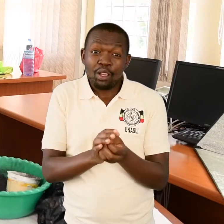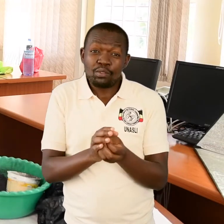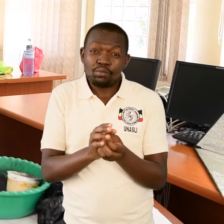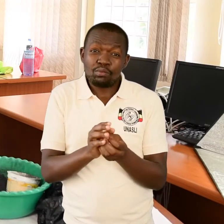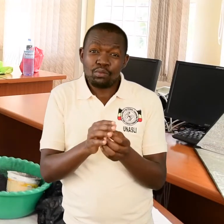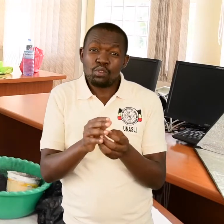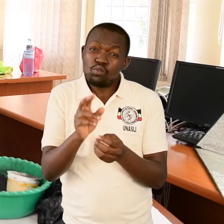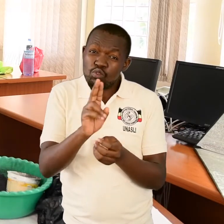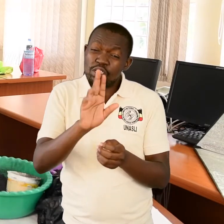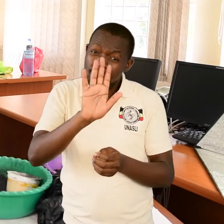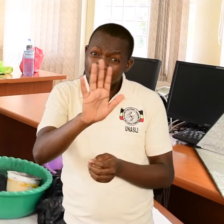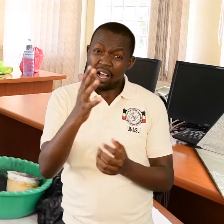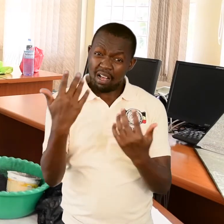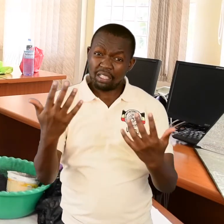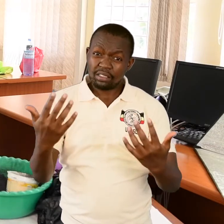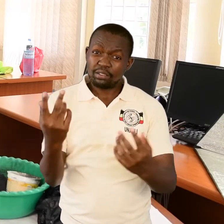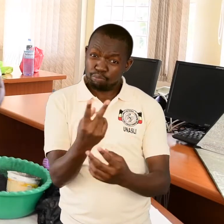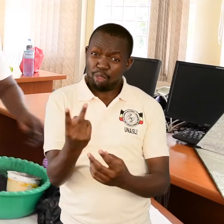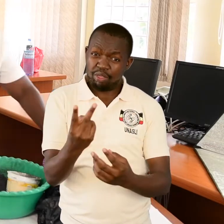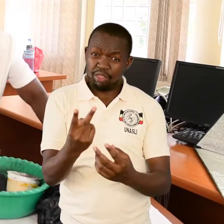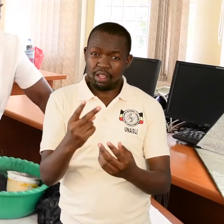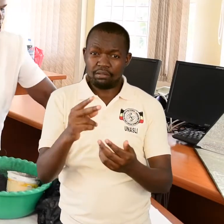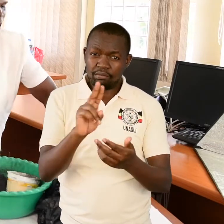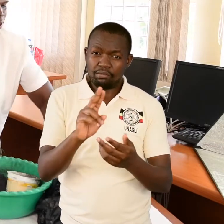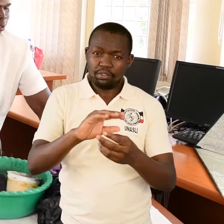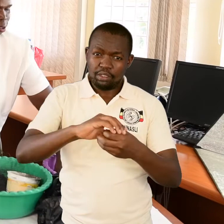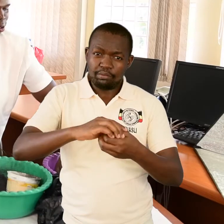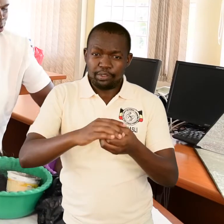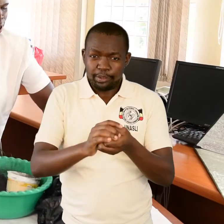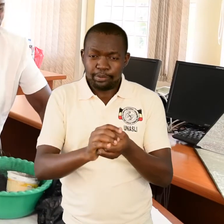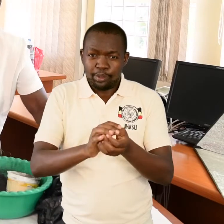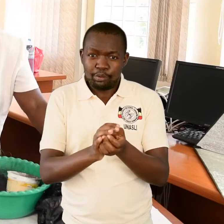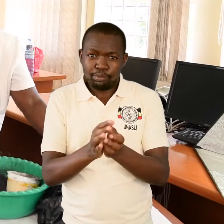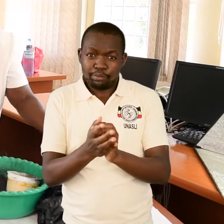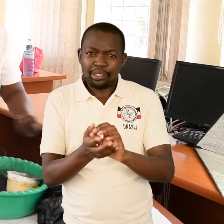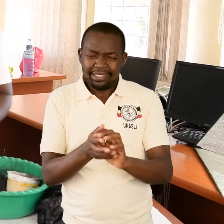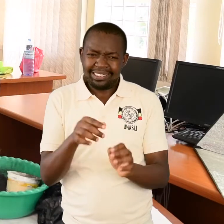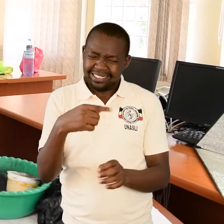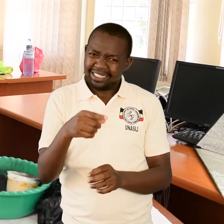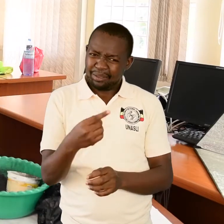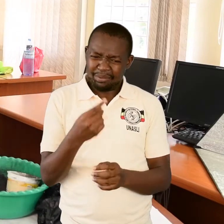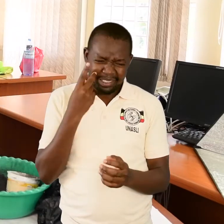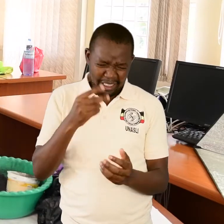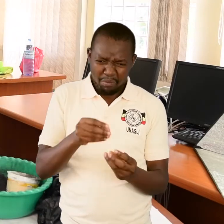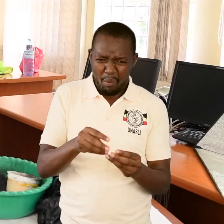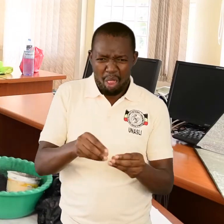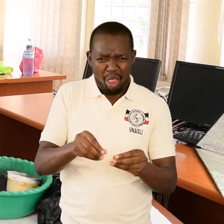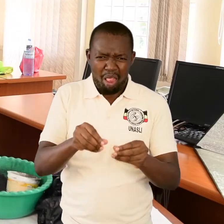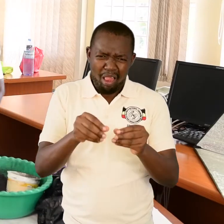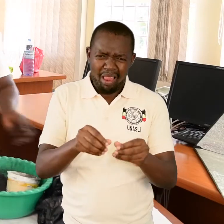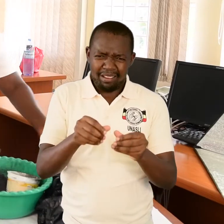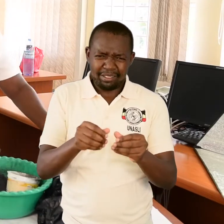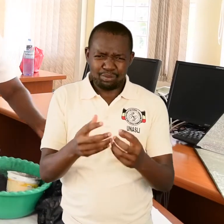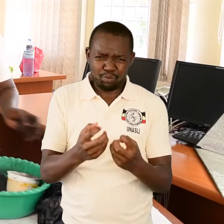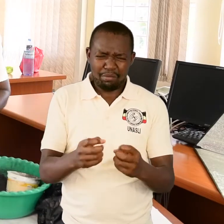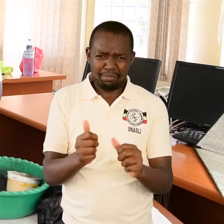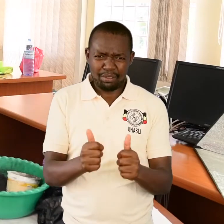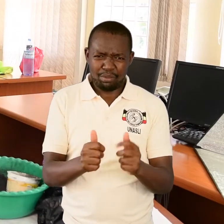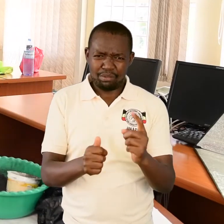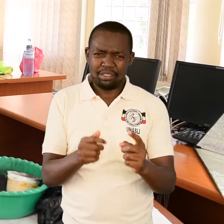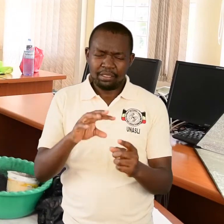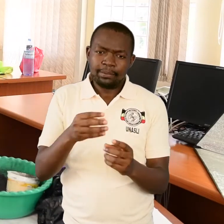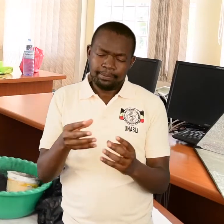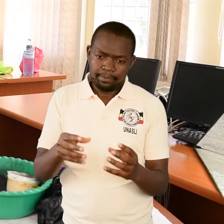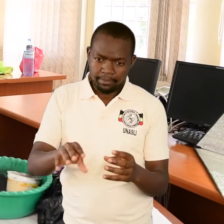your two hands. This one is still watery, so I'm going to add more soil.